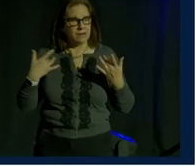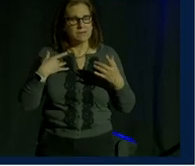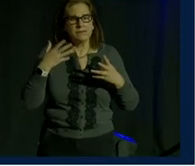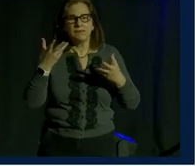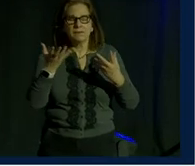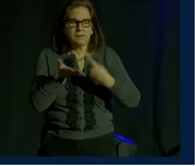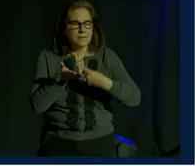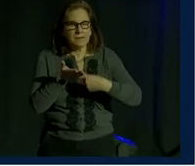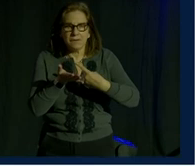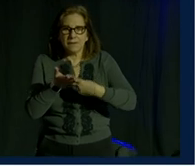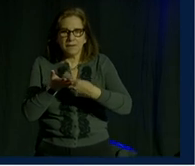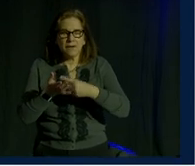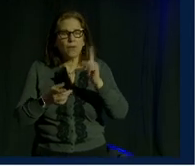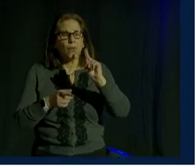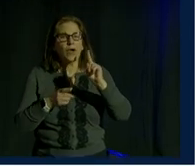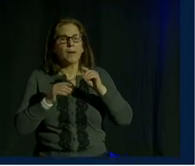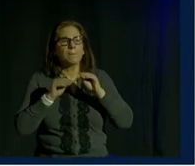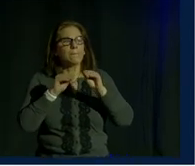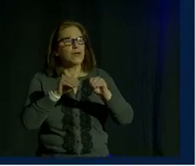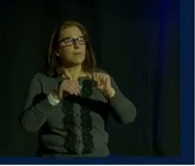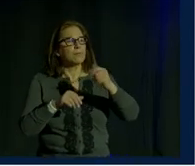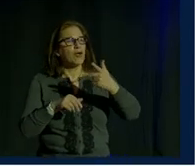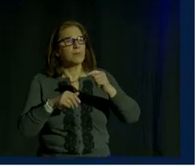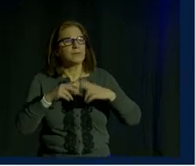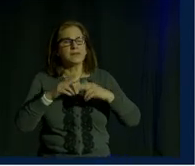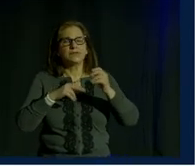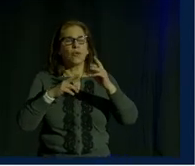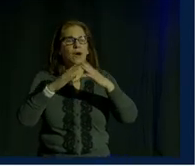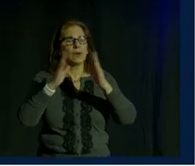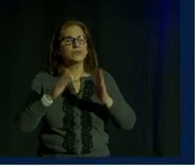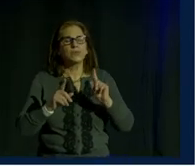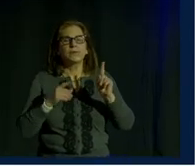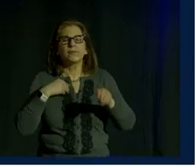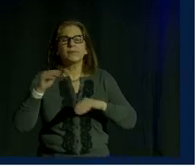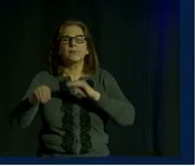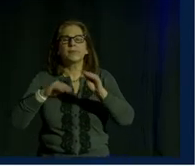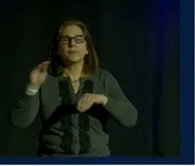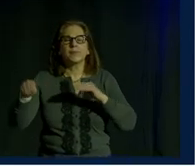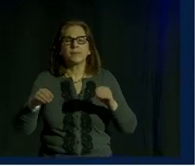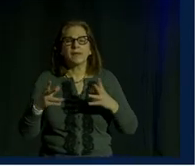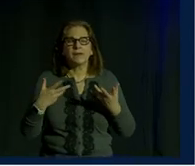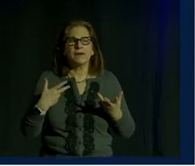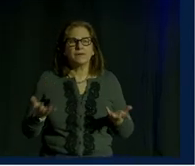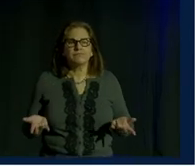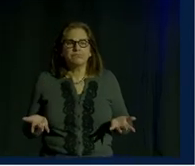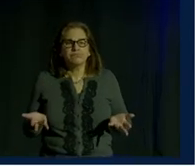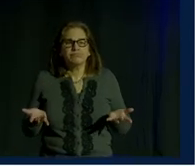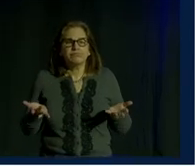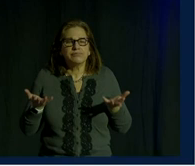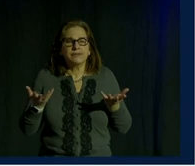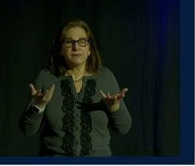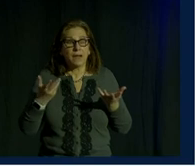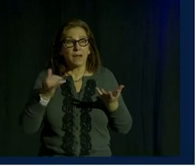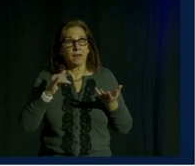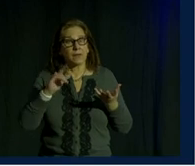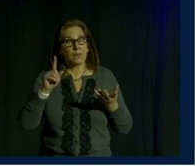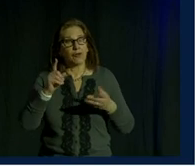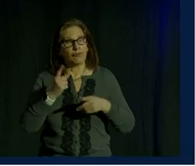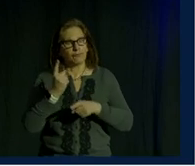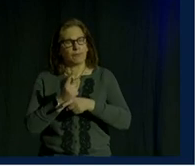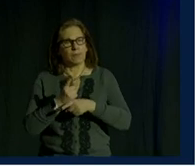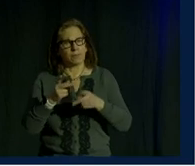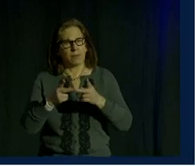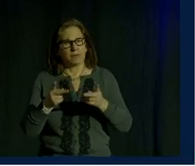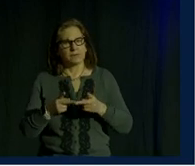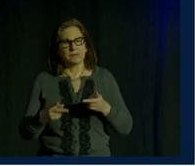housing units should be, and with the goal of increasing housing in high opportunity areas like Rock Creek West and Rock